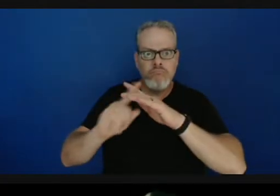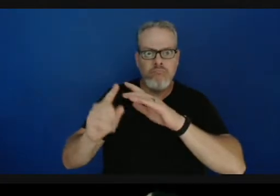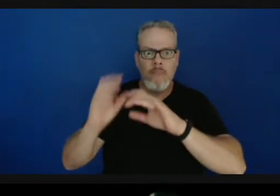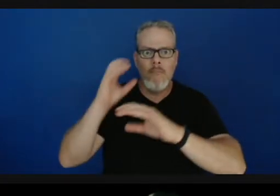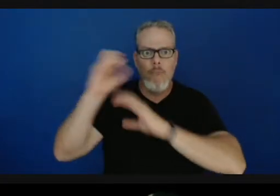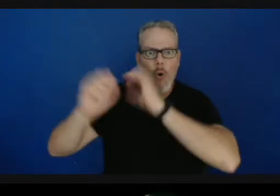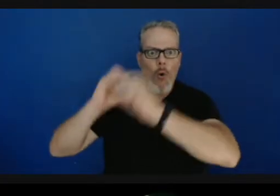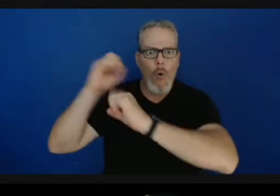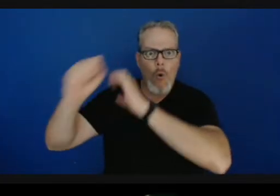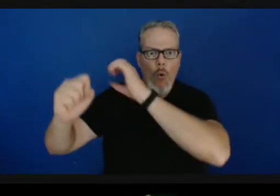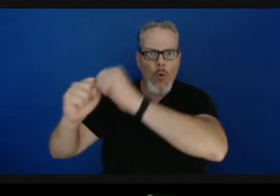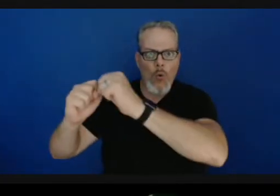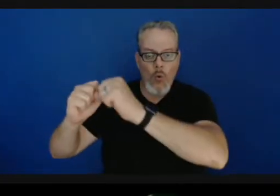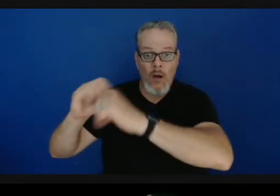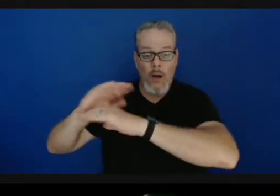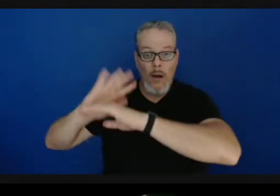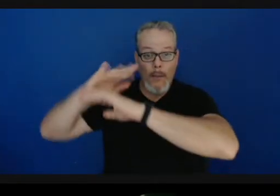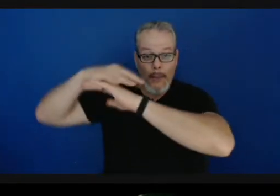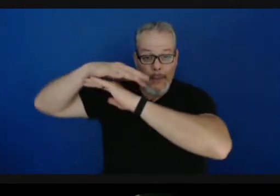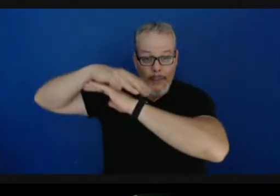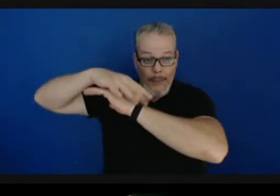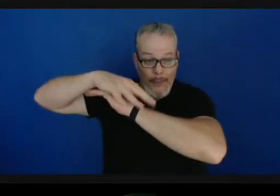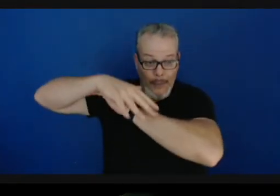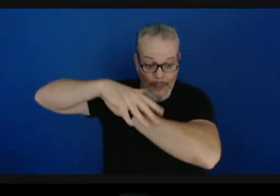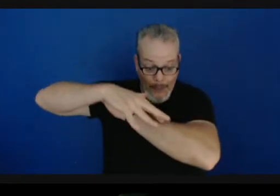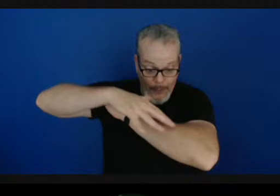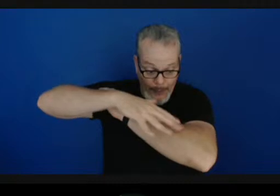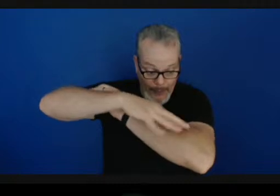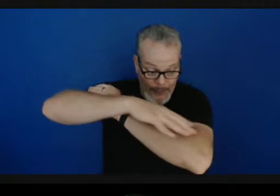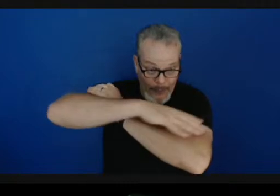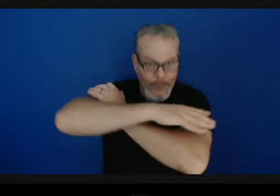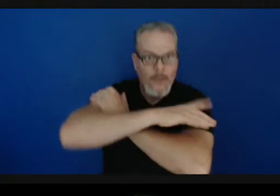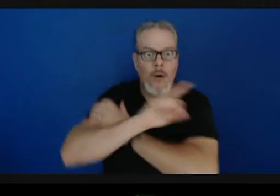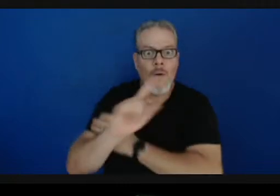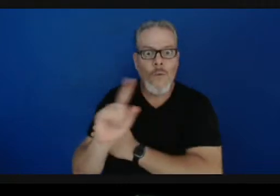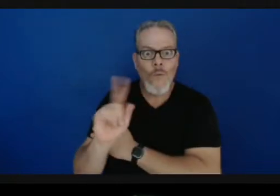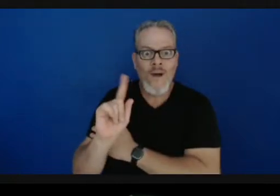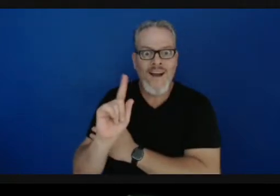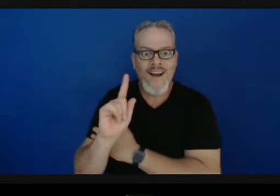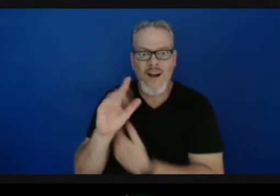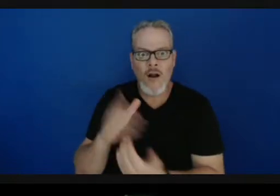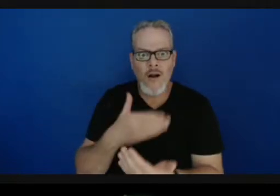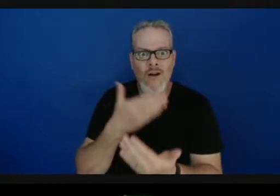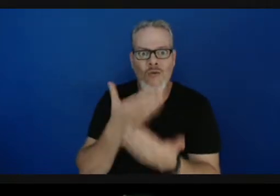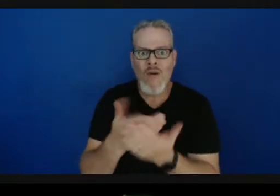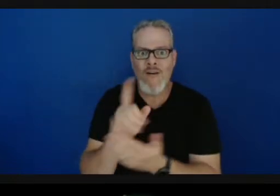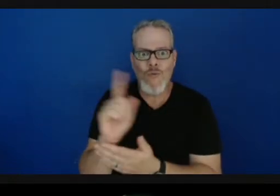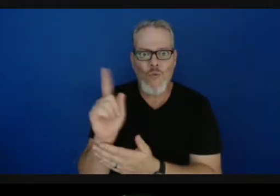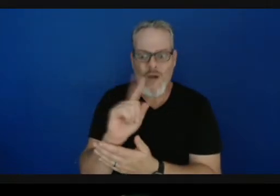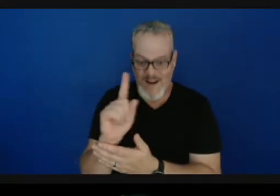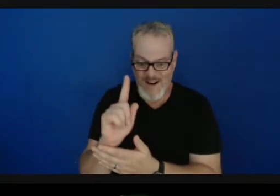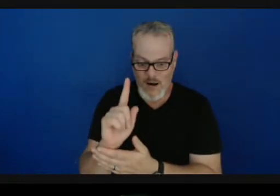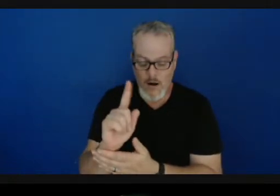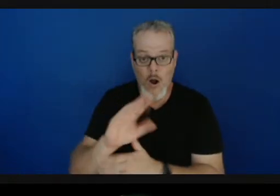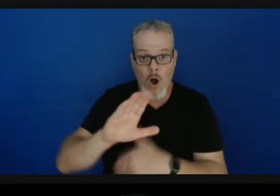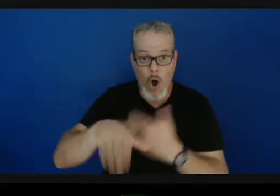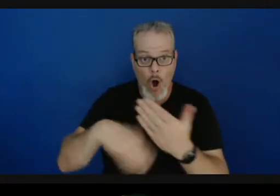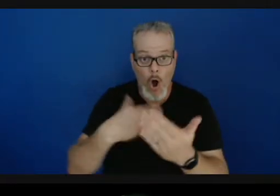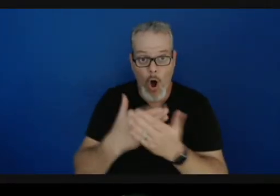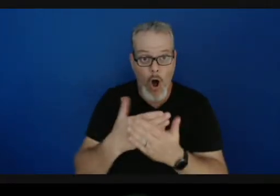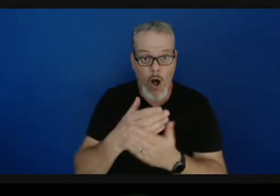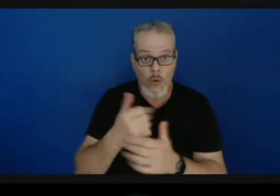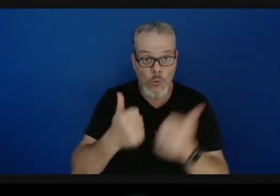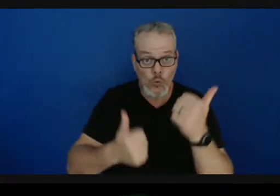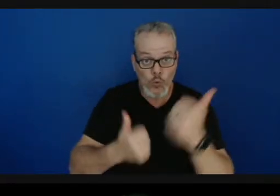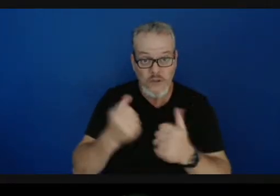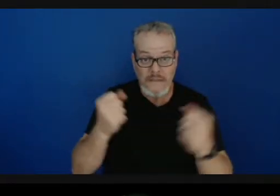stay at the summit? Is it going to go down the southwest rift? Is it going to go down the northeast rift? And of all those options, the southwest rift is the scariest